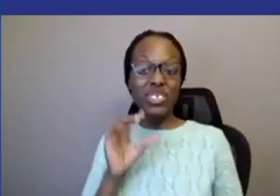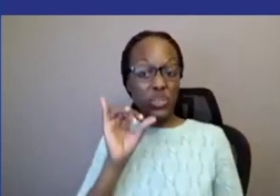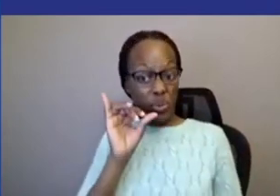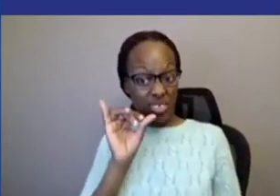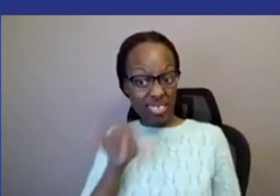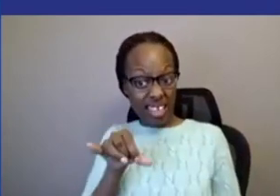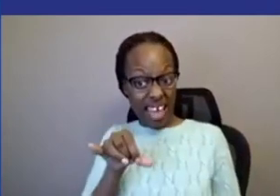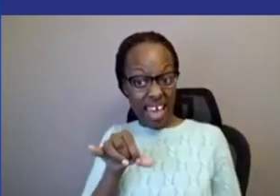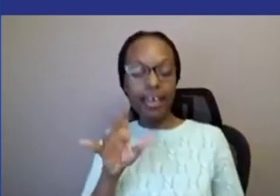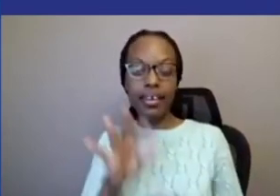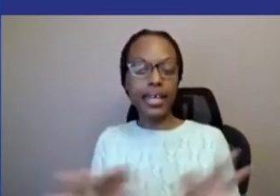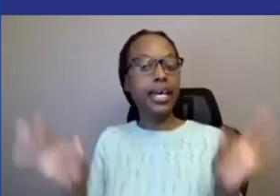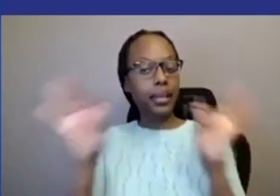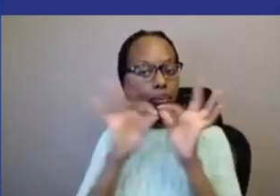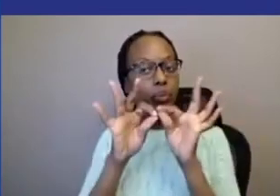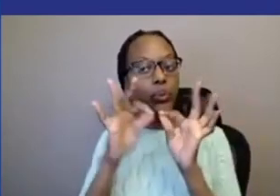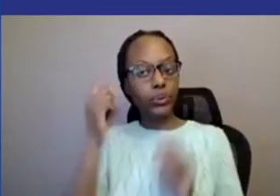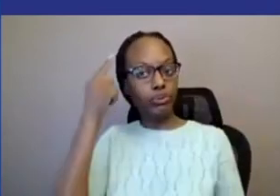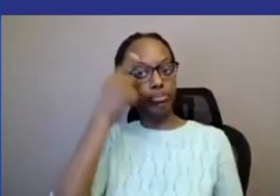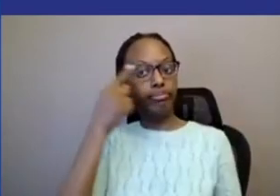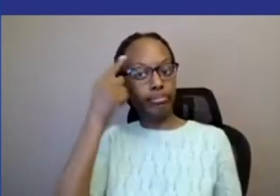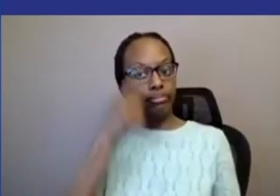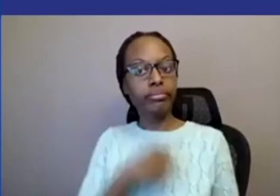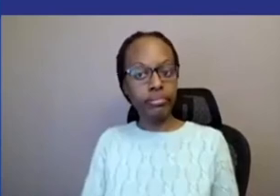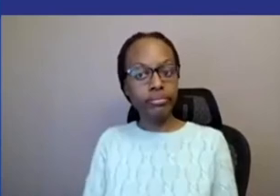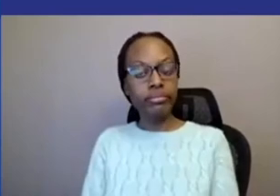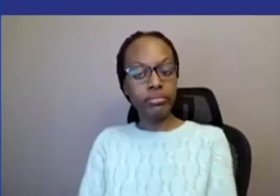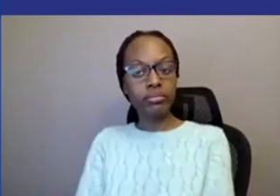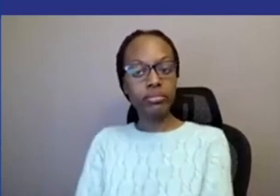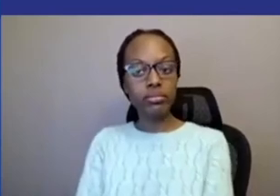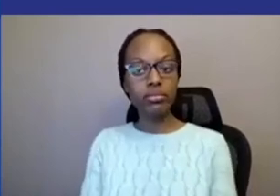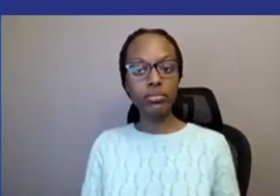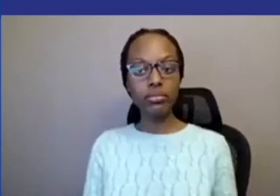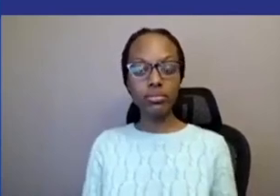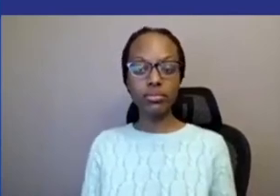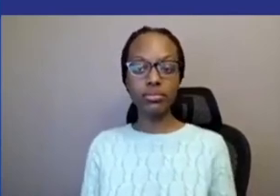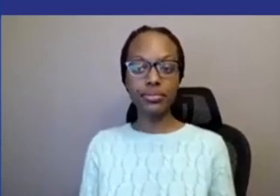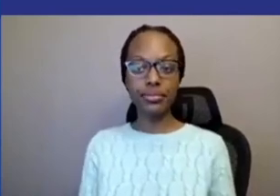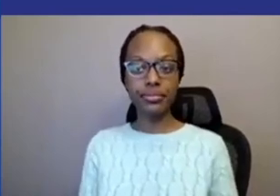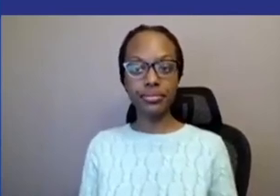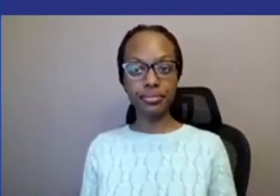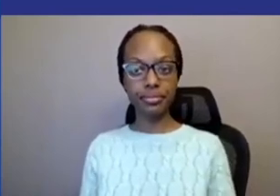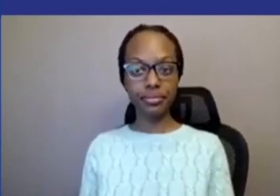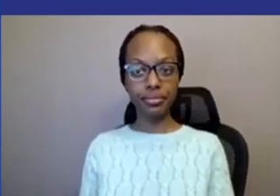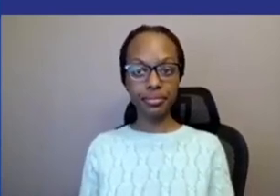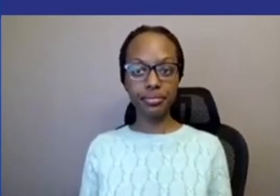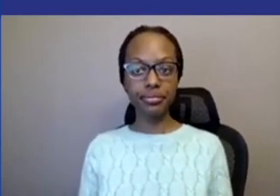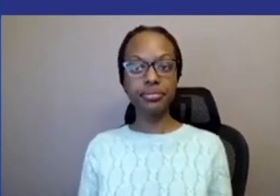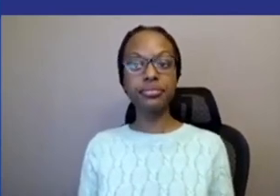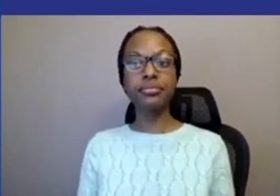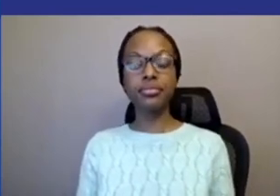taken into consideration. I've been asked many times